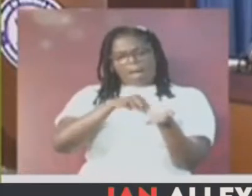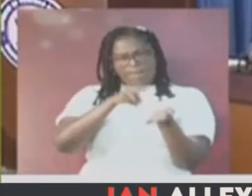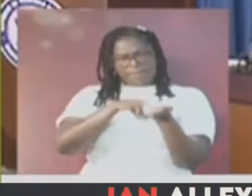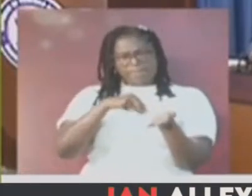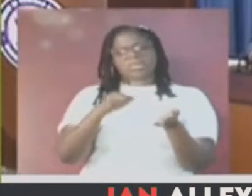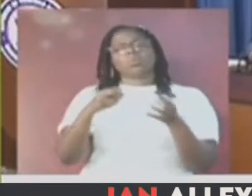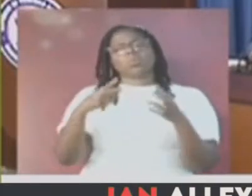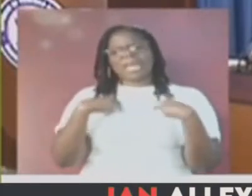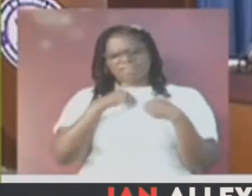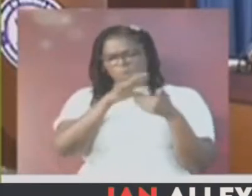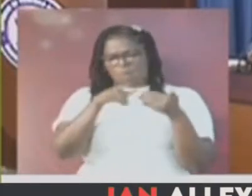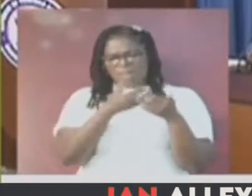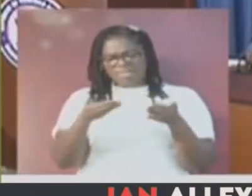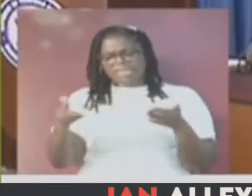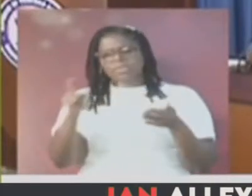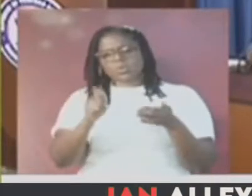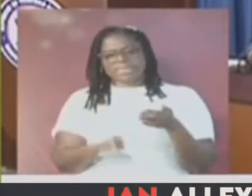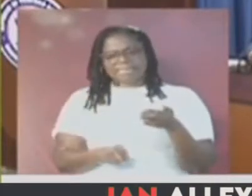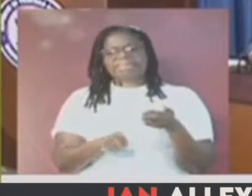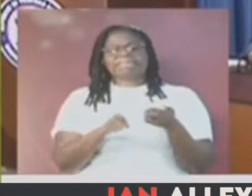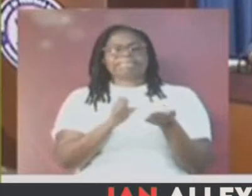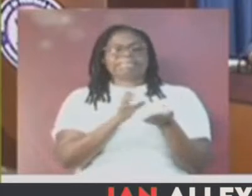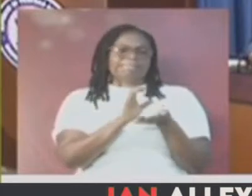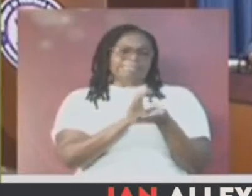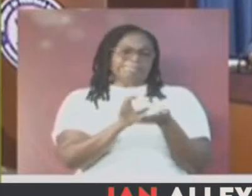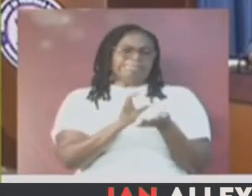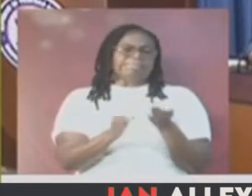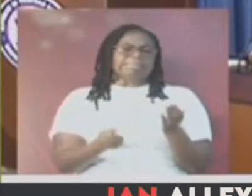Thank you very much, Minister Dayal Singh.